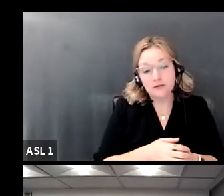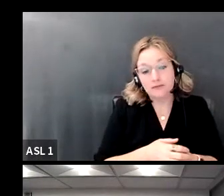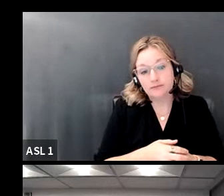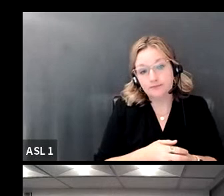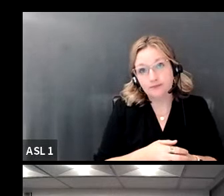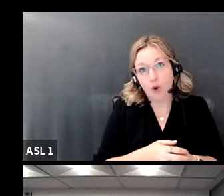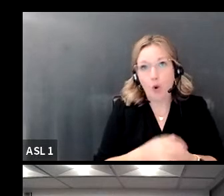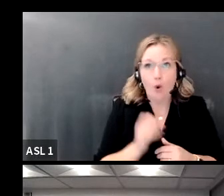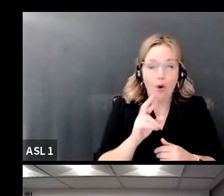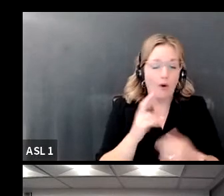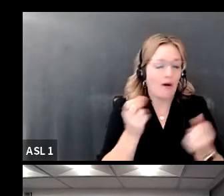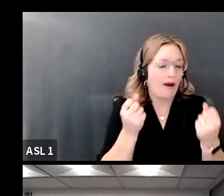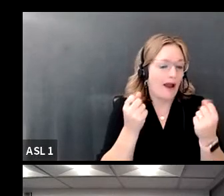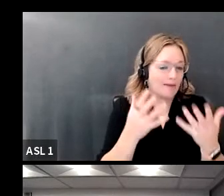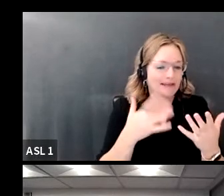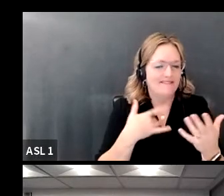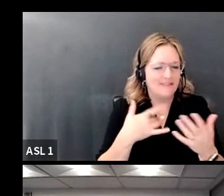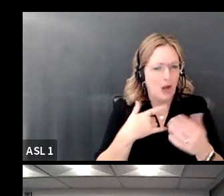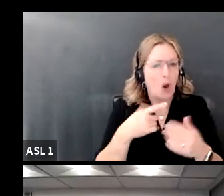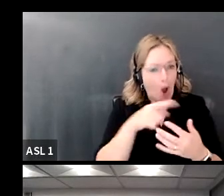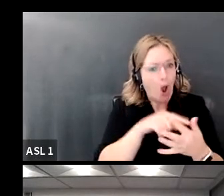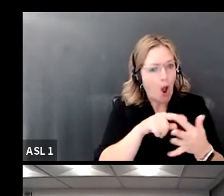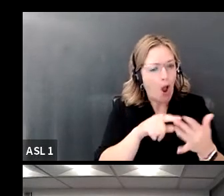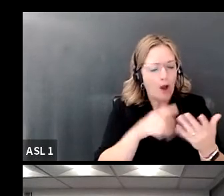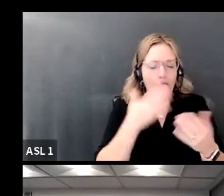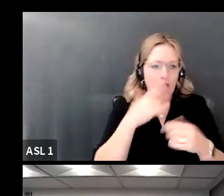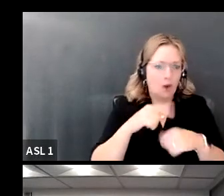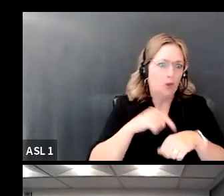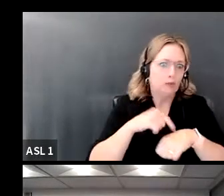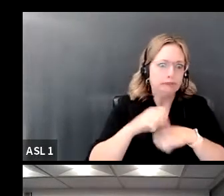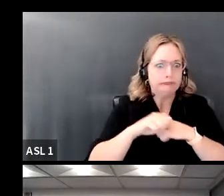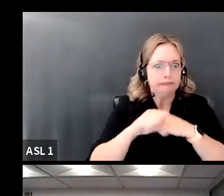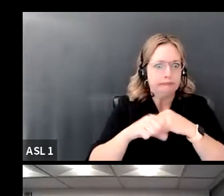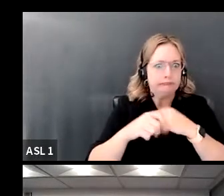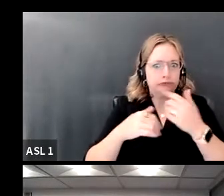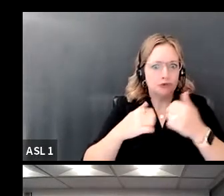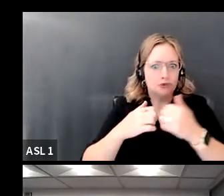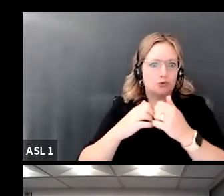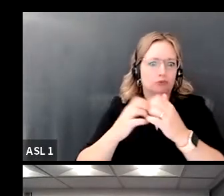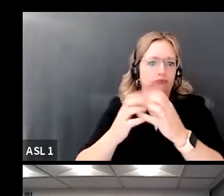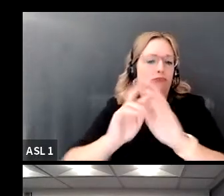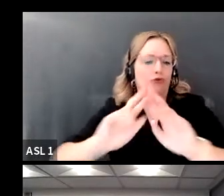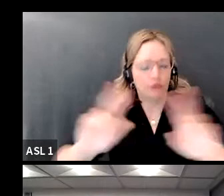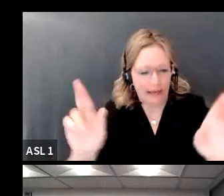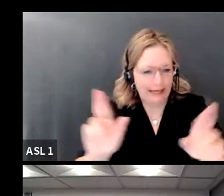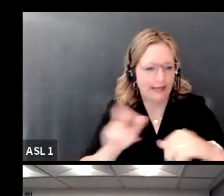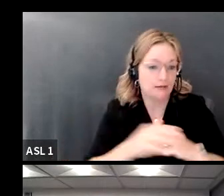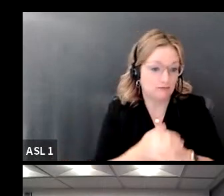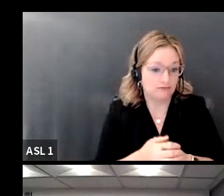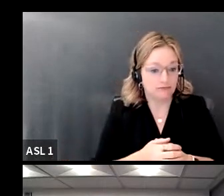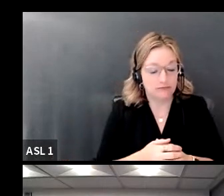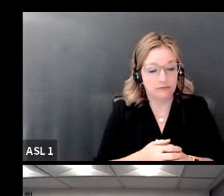would take more time and how much time would they take to be ready to implement